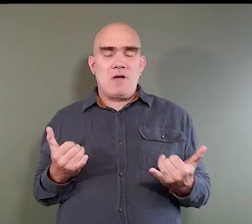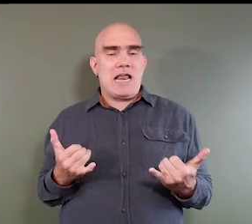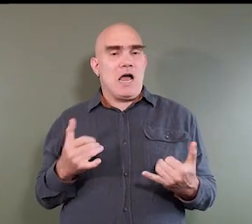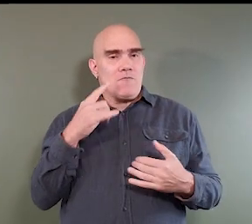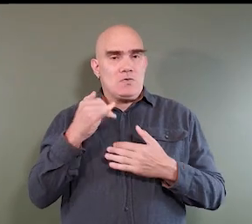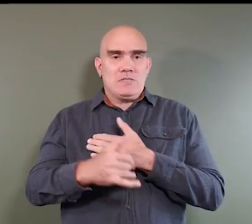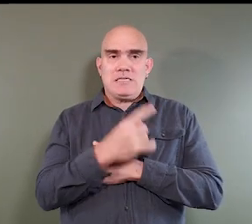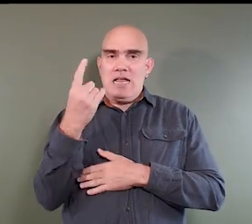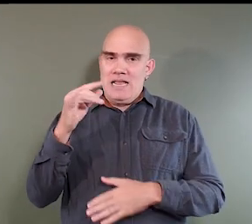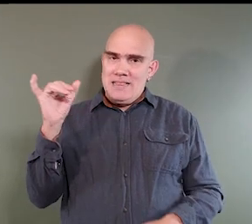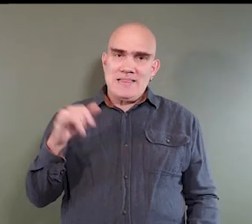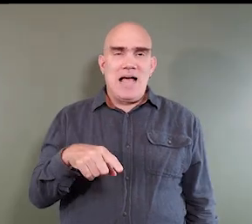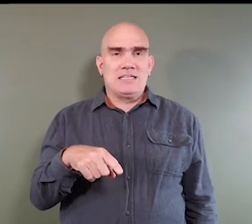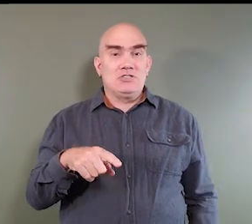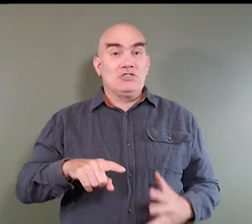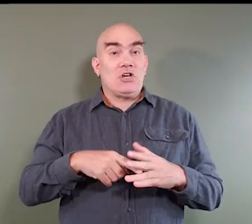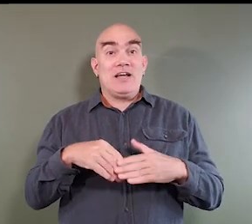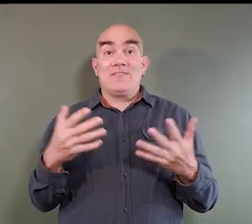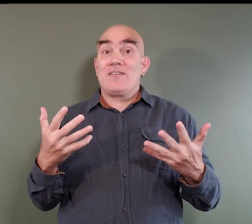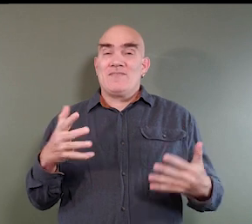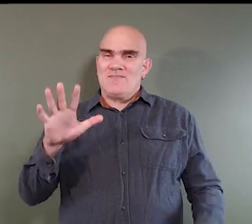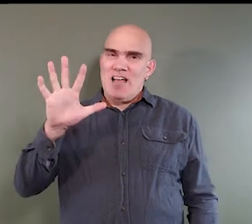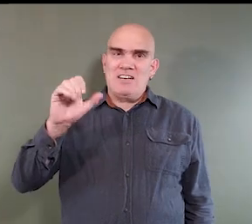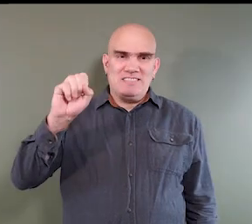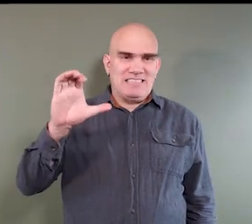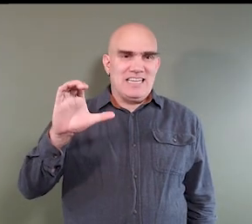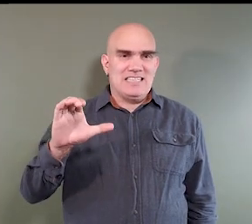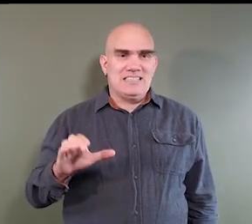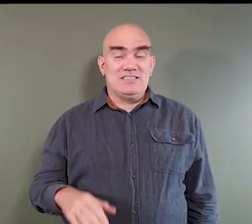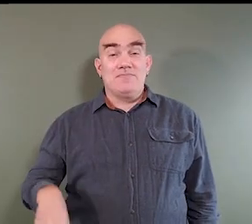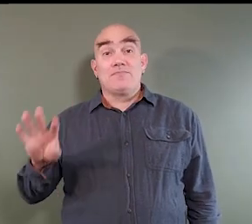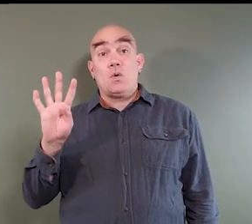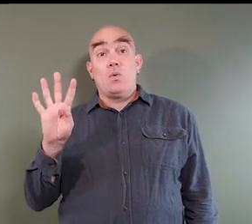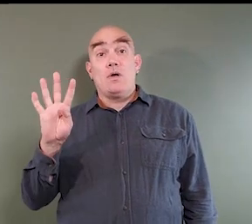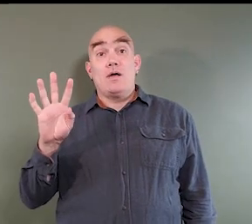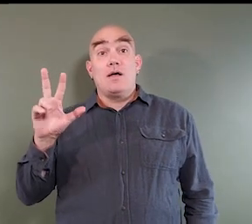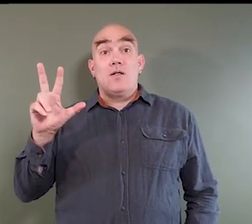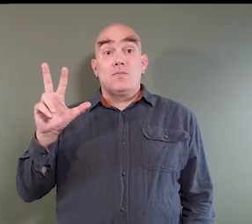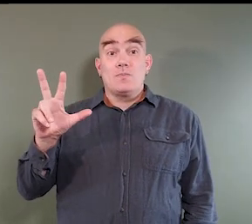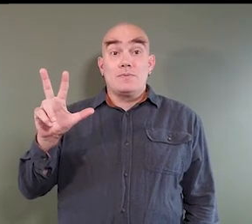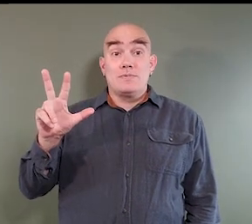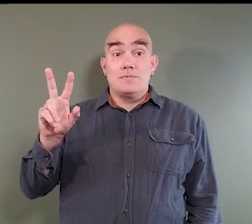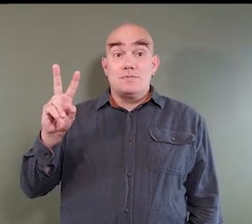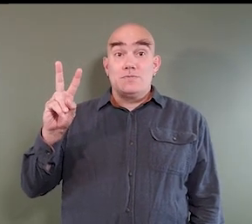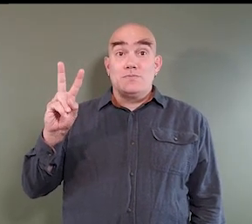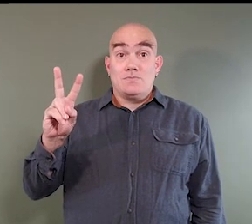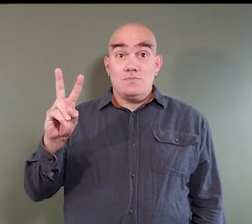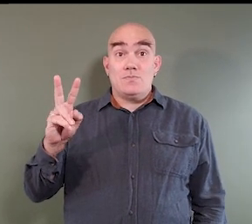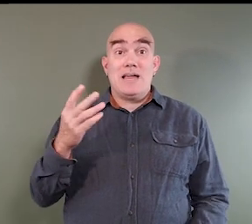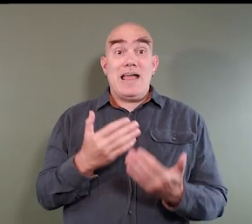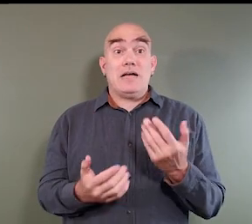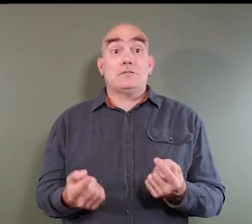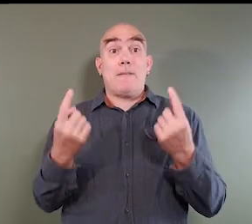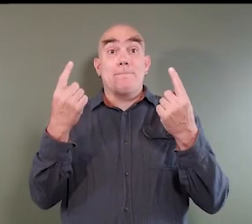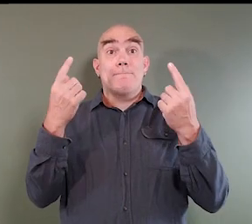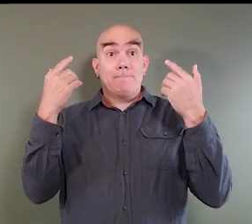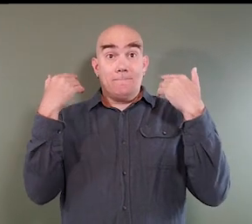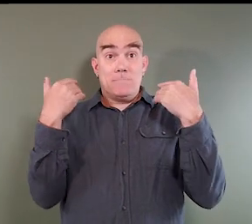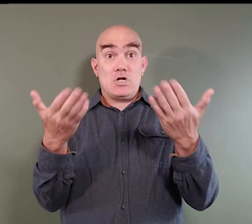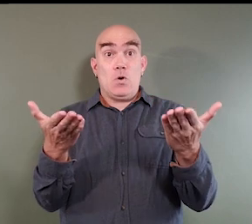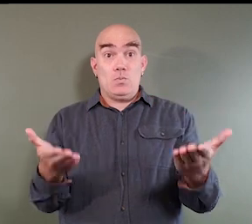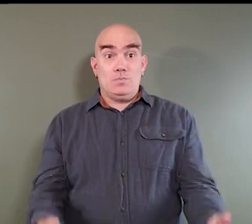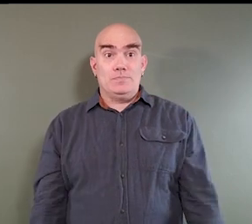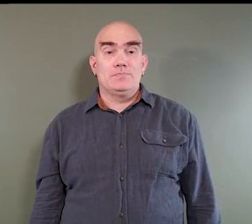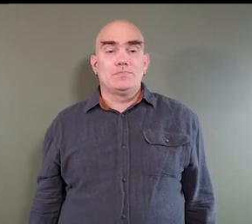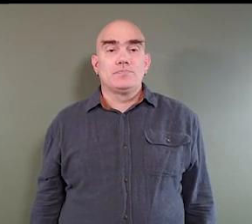now and today. Starting in 5 seconds. 4, 3, 2, hands up